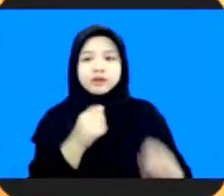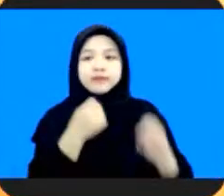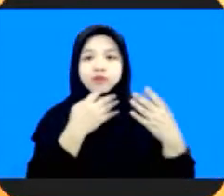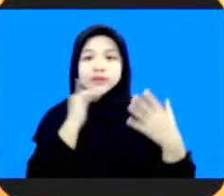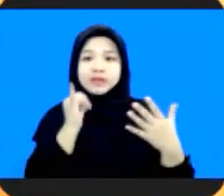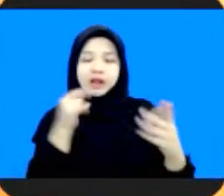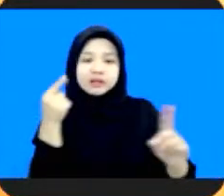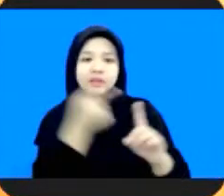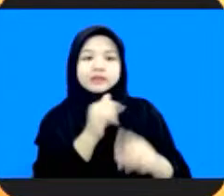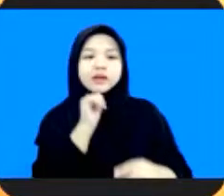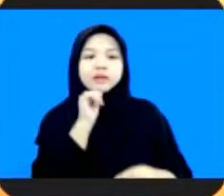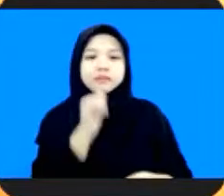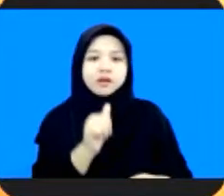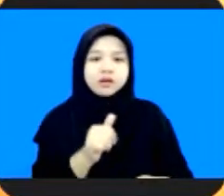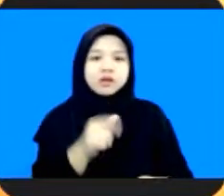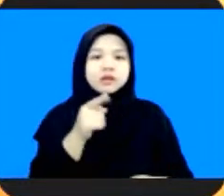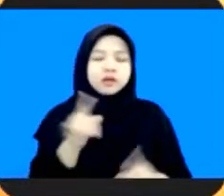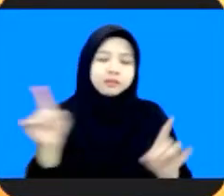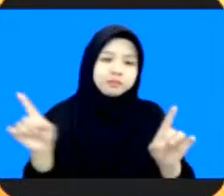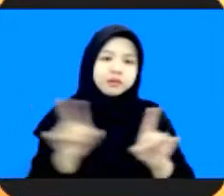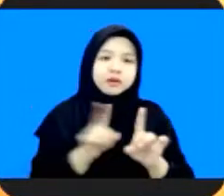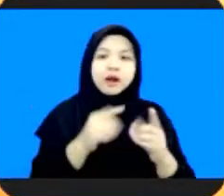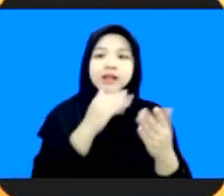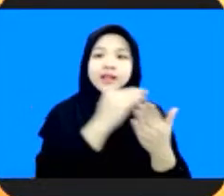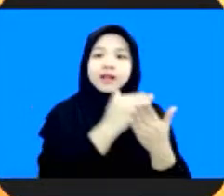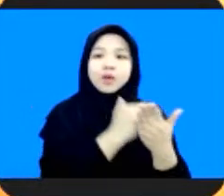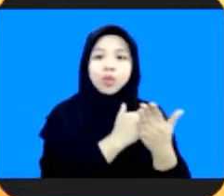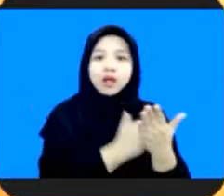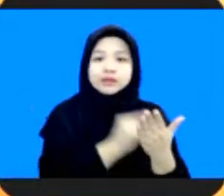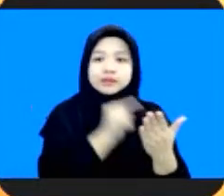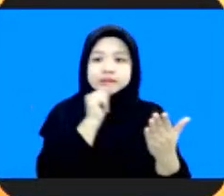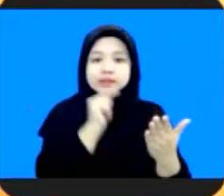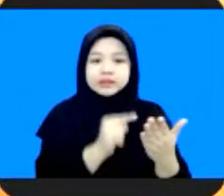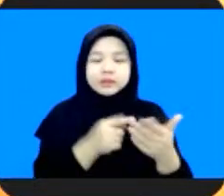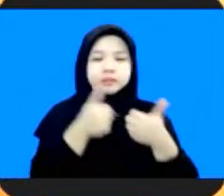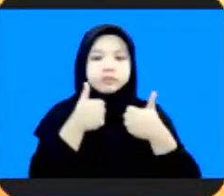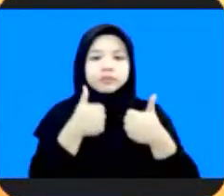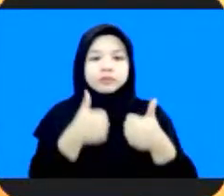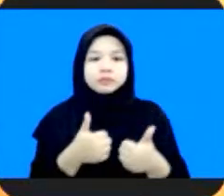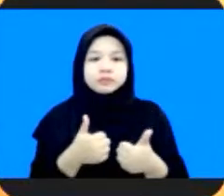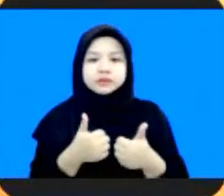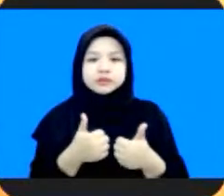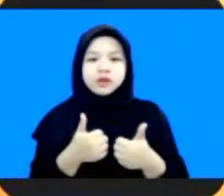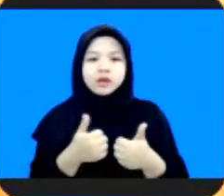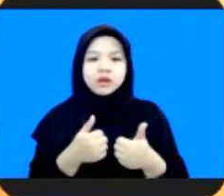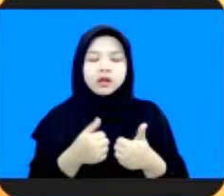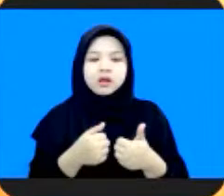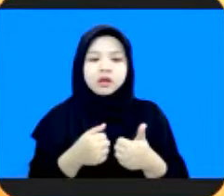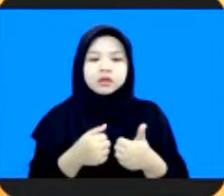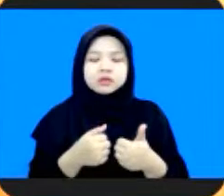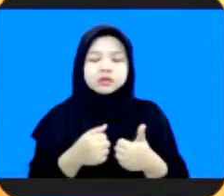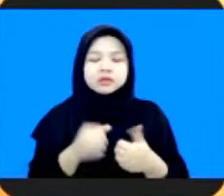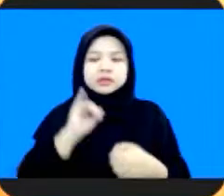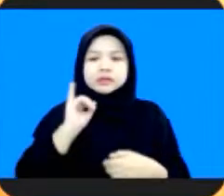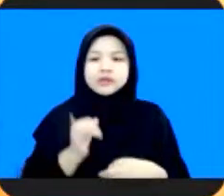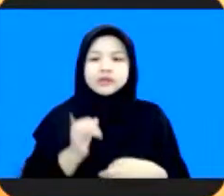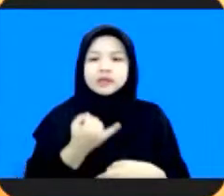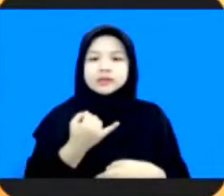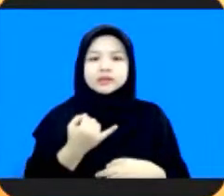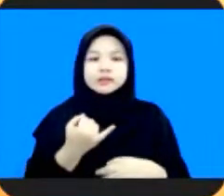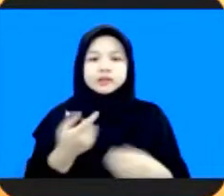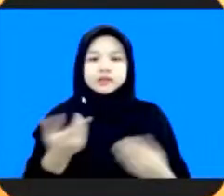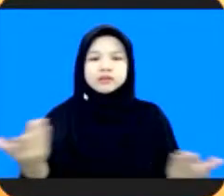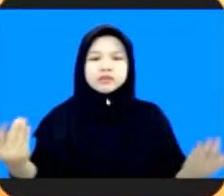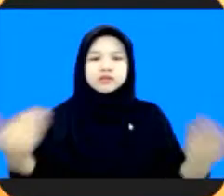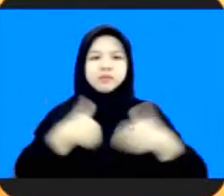regulation-based approach can misfire often, because a regulation-based approach always